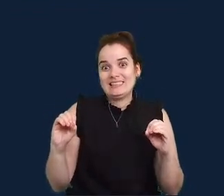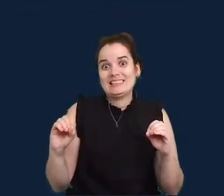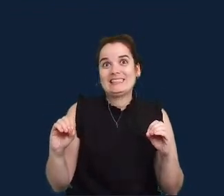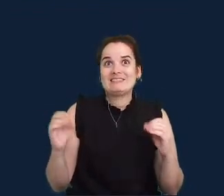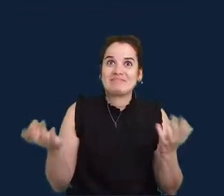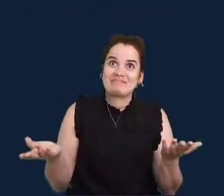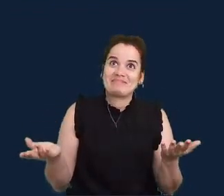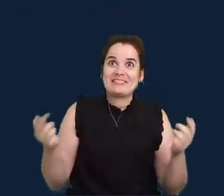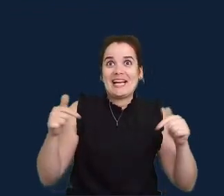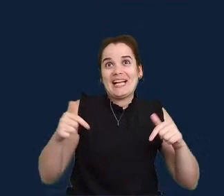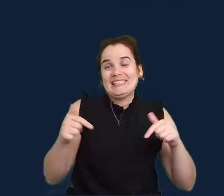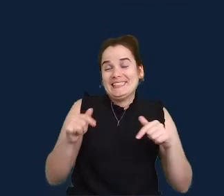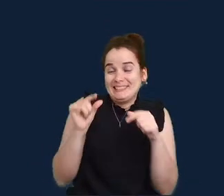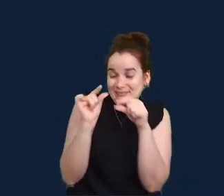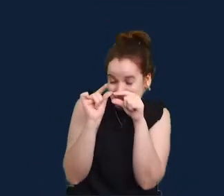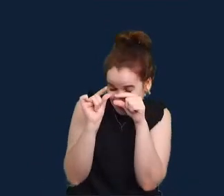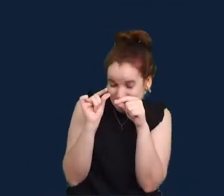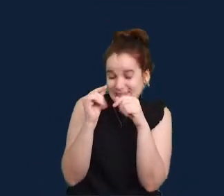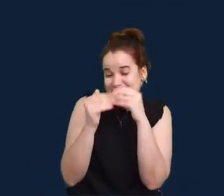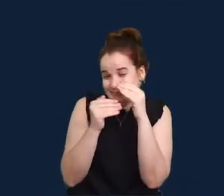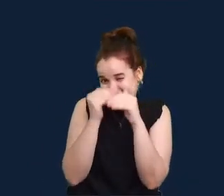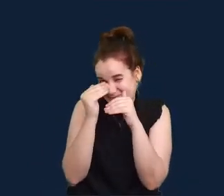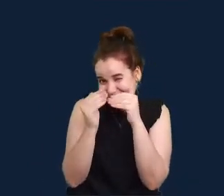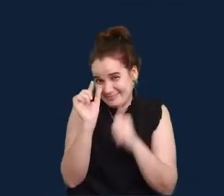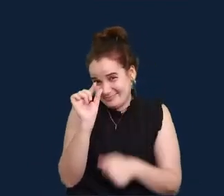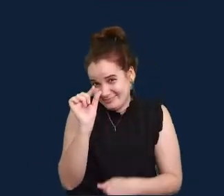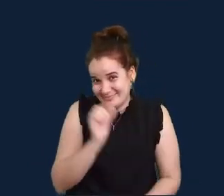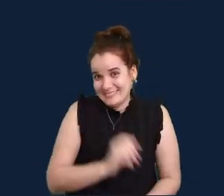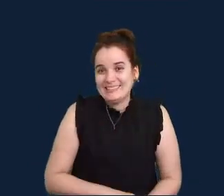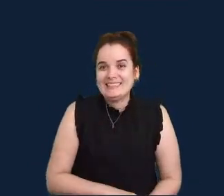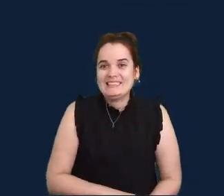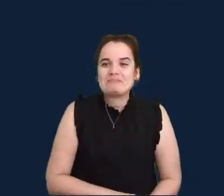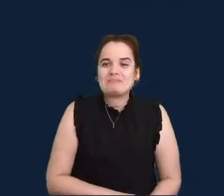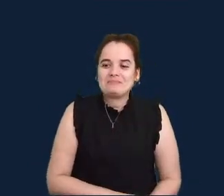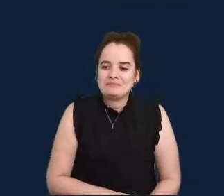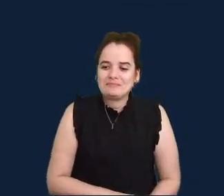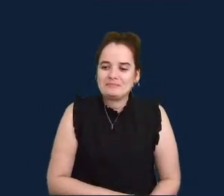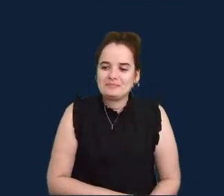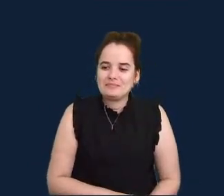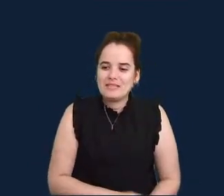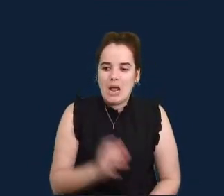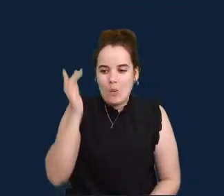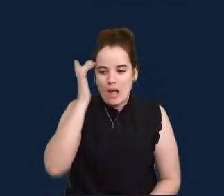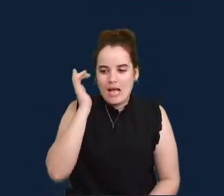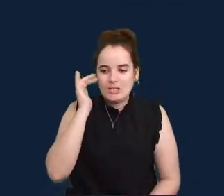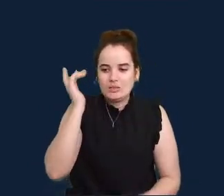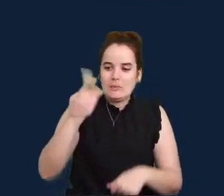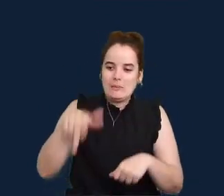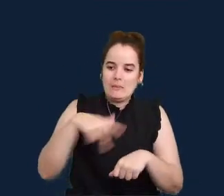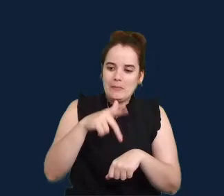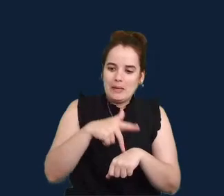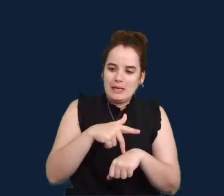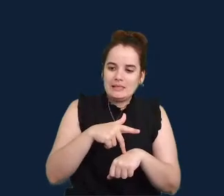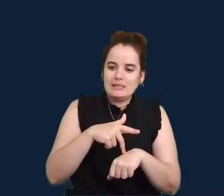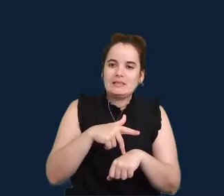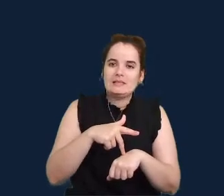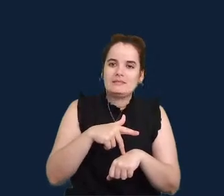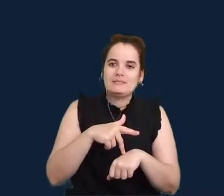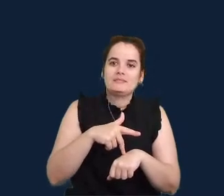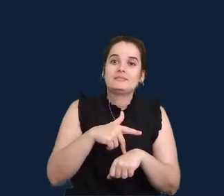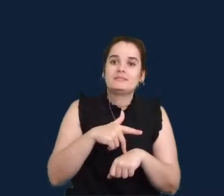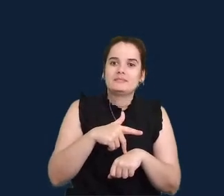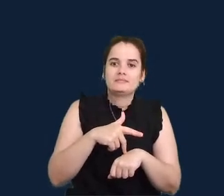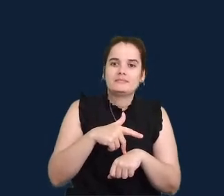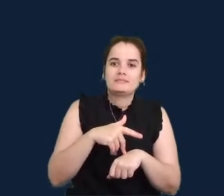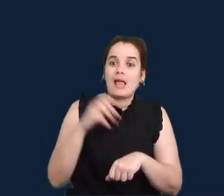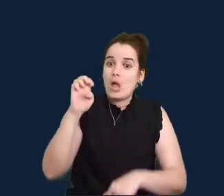So like I think the European countries do better. Netherlands,